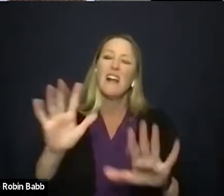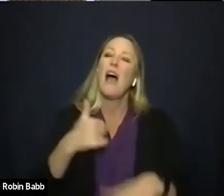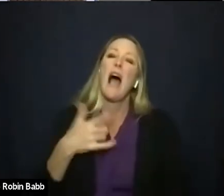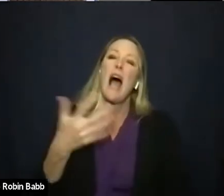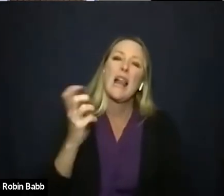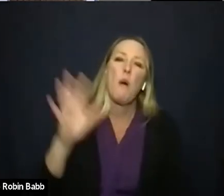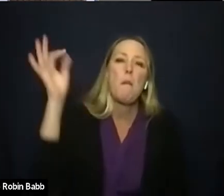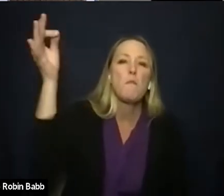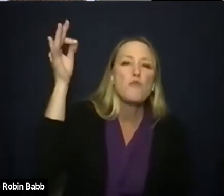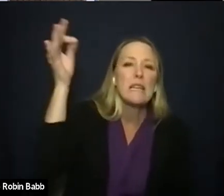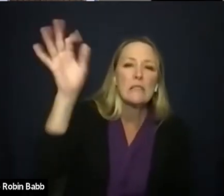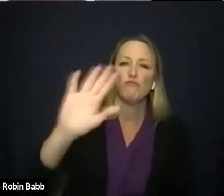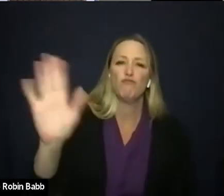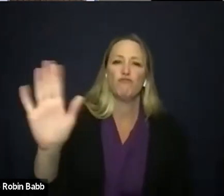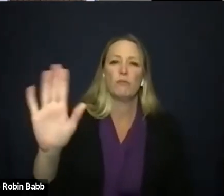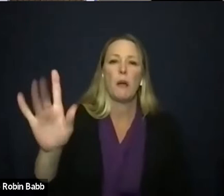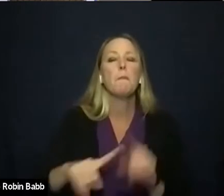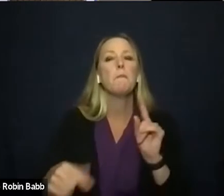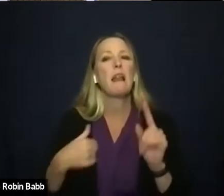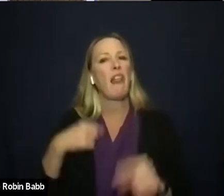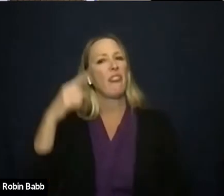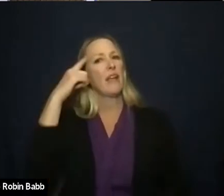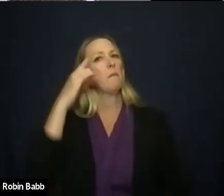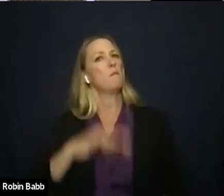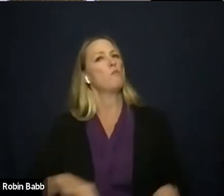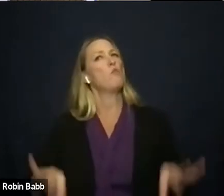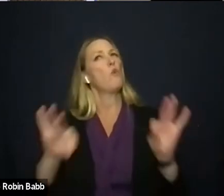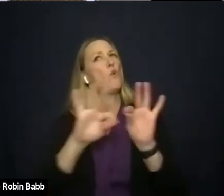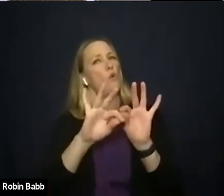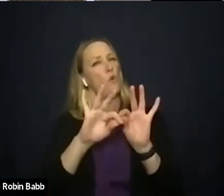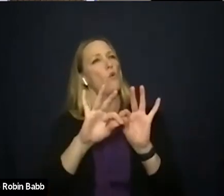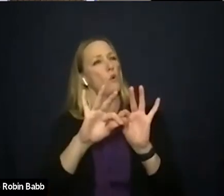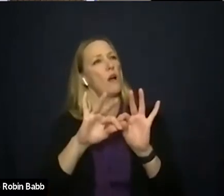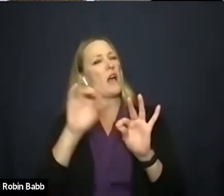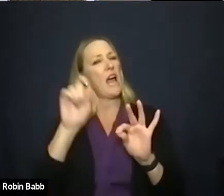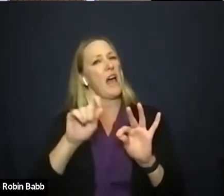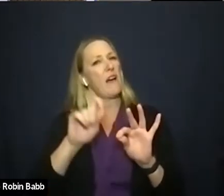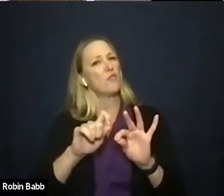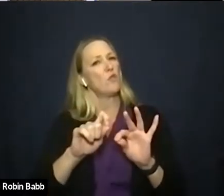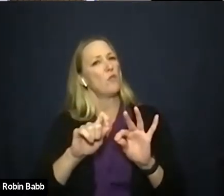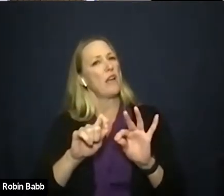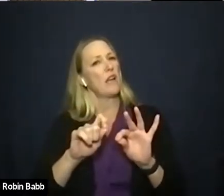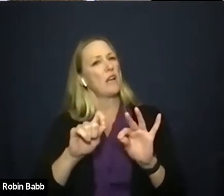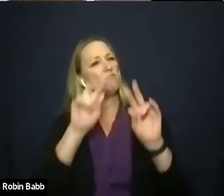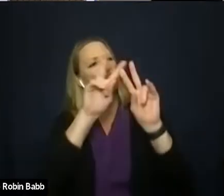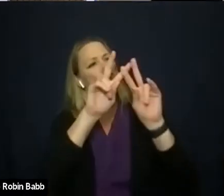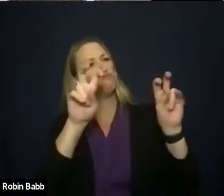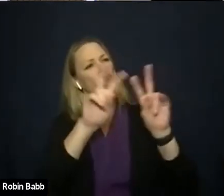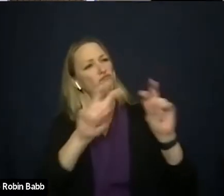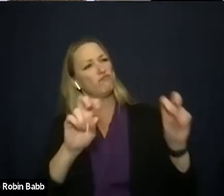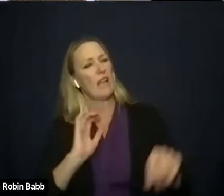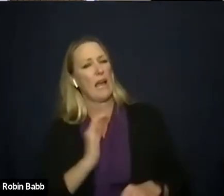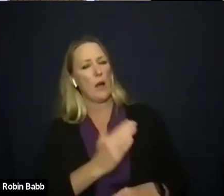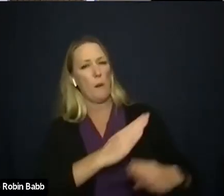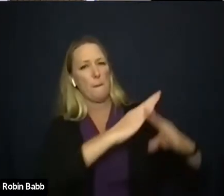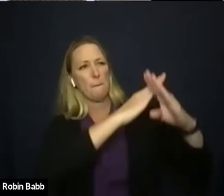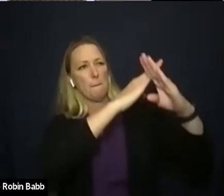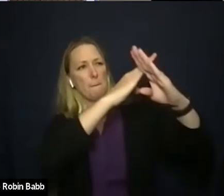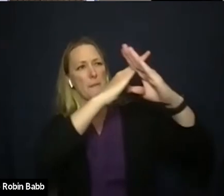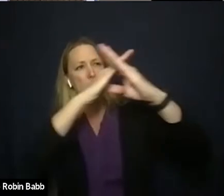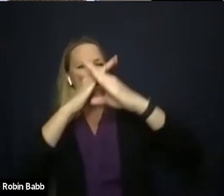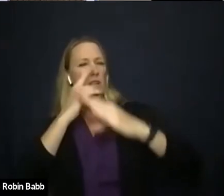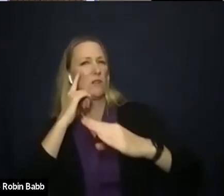think it's important for us to look at some of the barriers that creates the the inability to access to run and to create